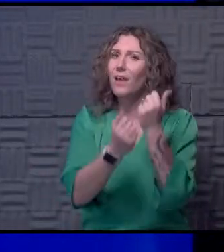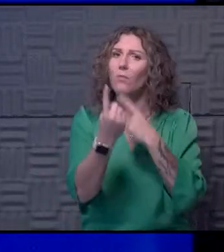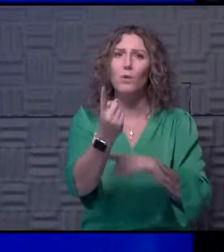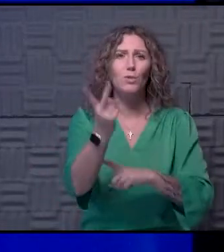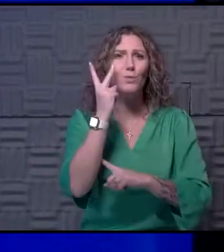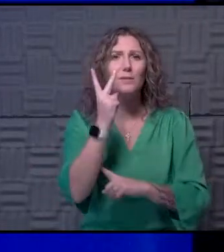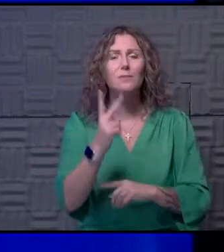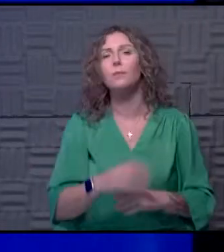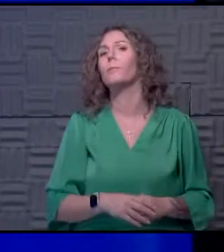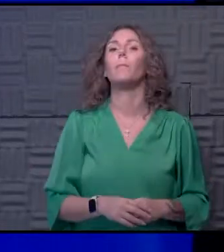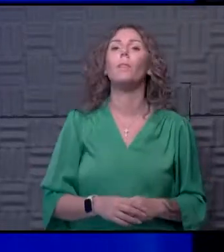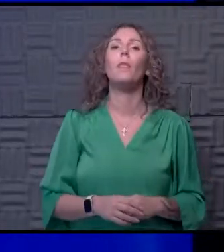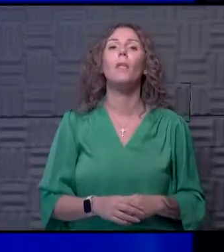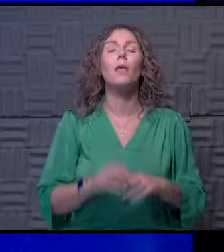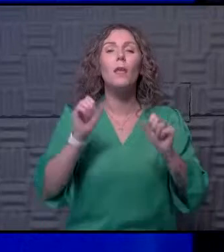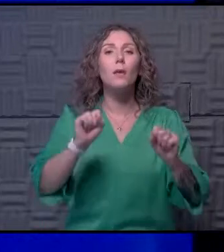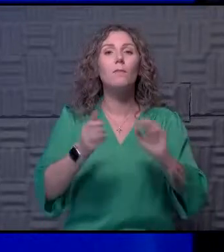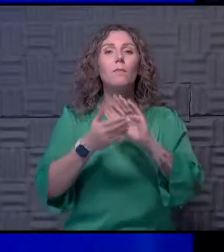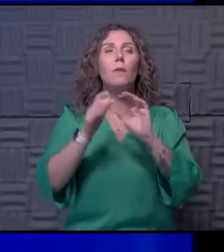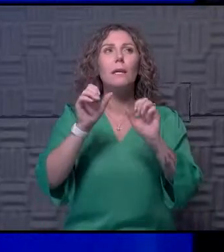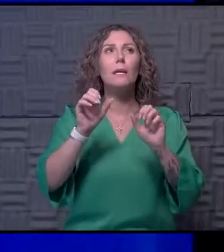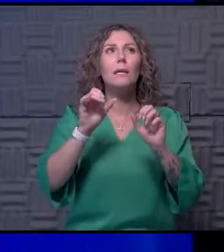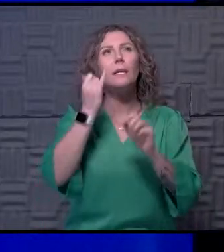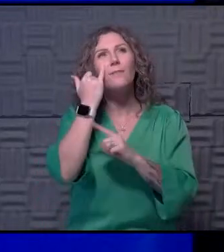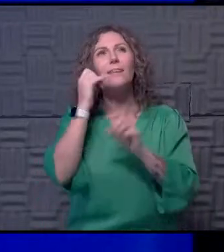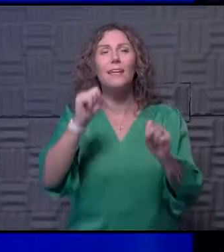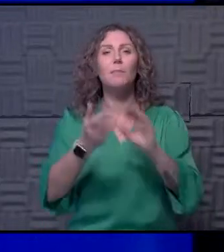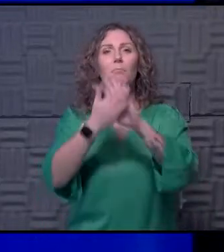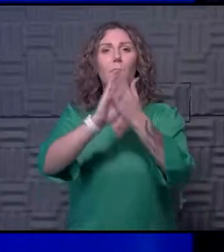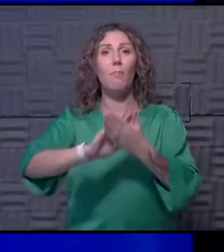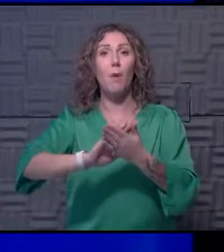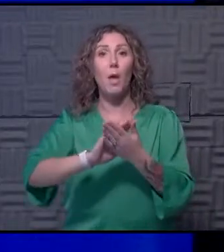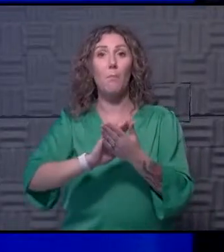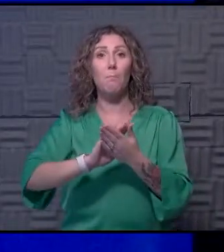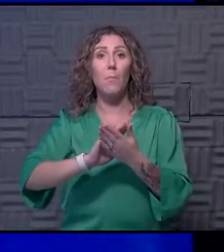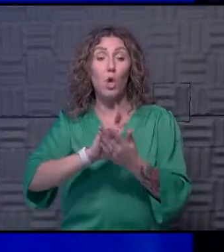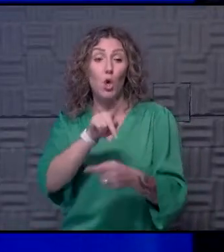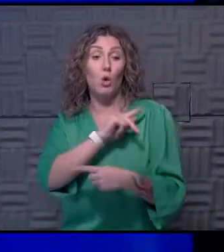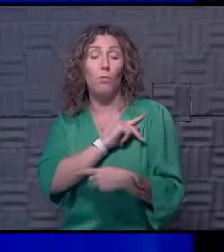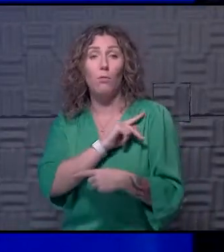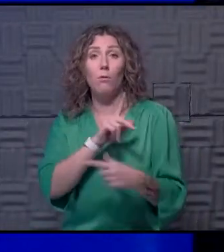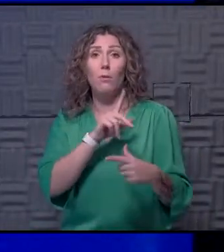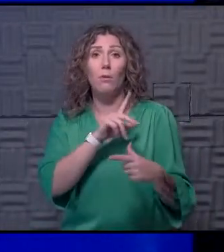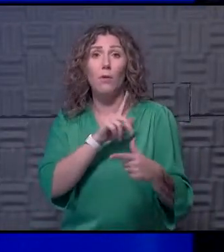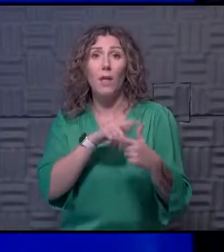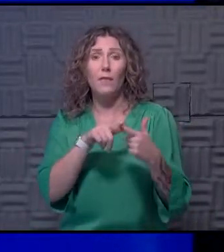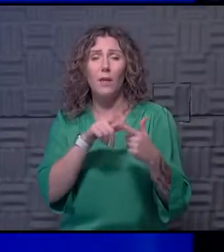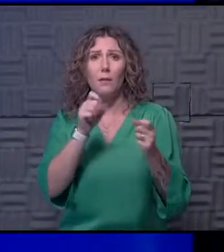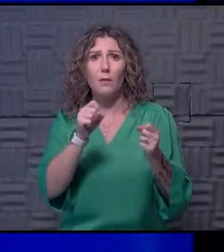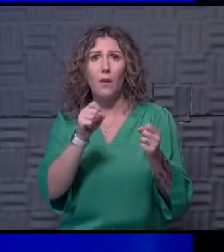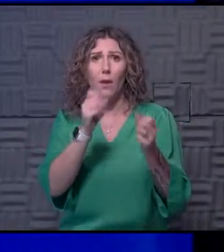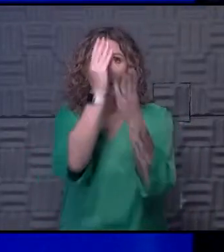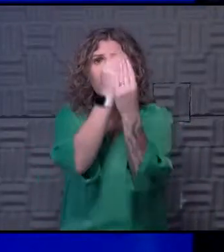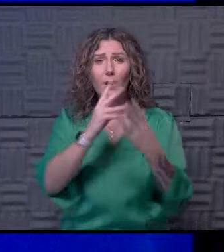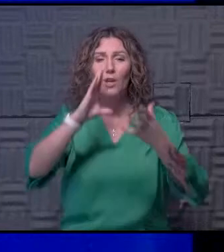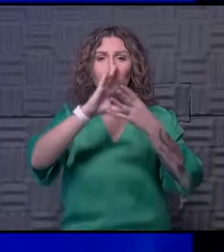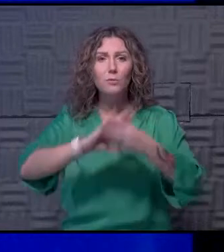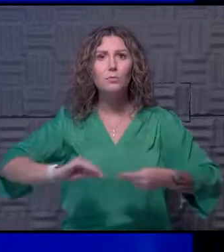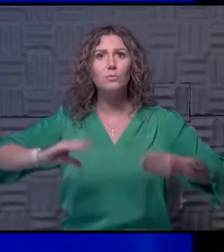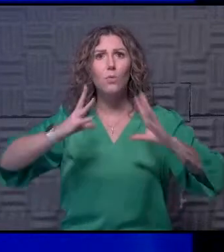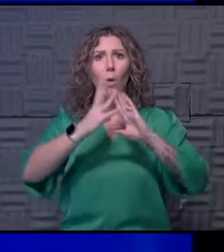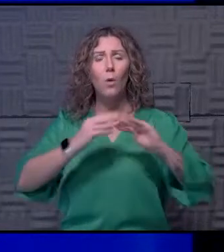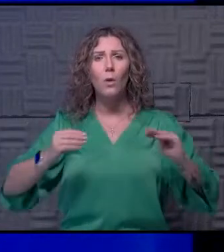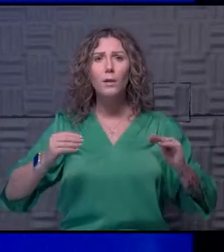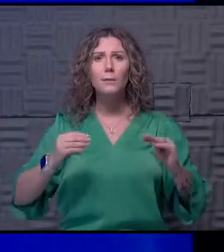And I think if you can make things personal to them with the illustration of stories, then I think that you